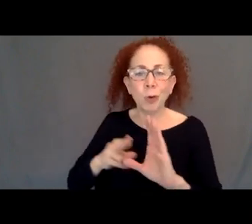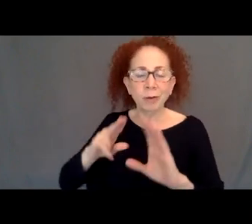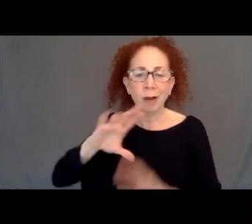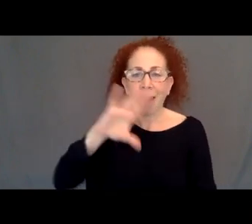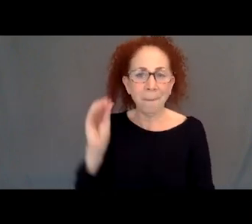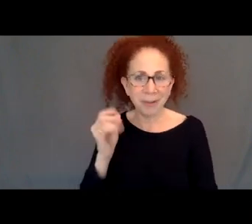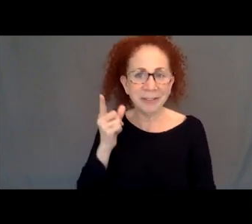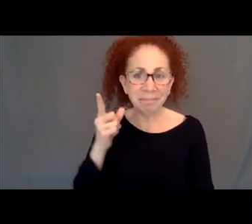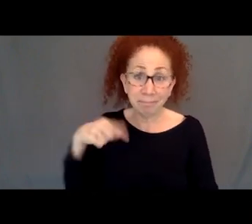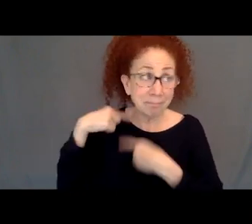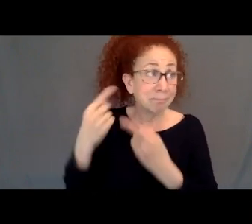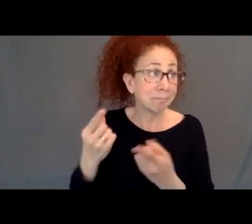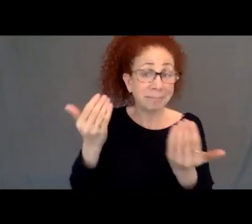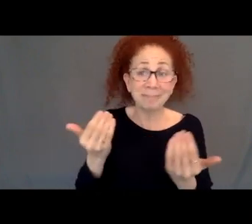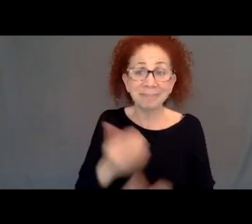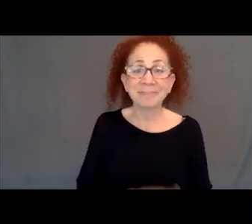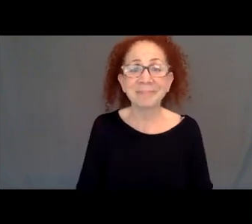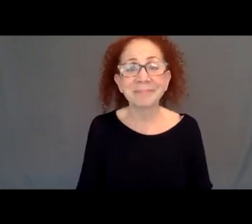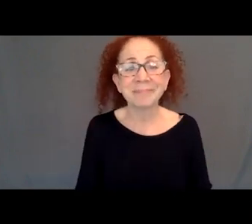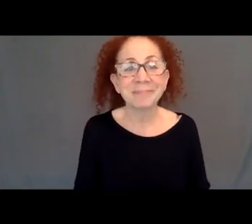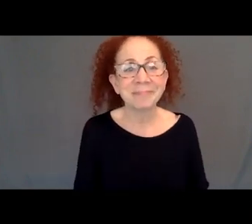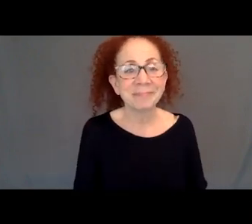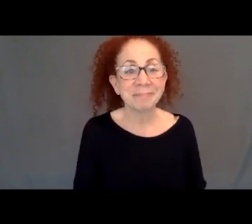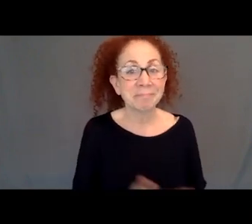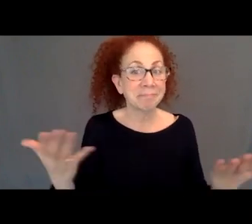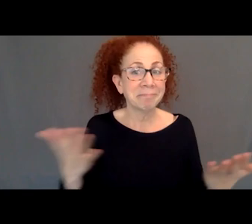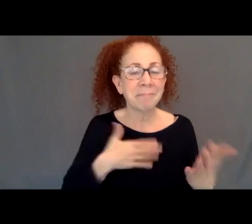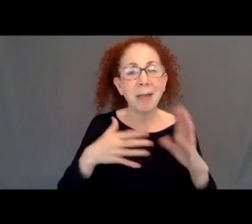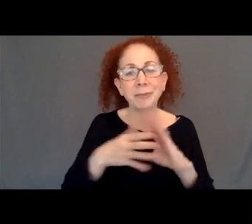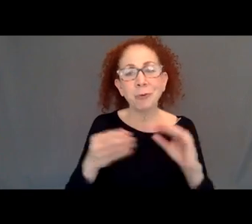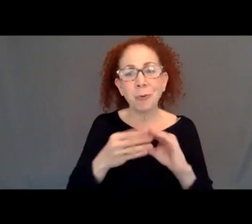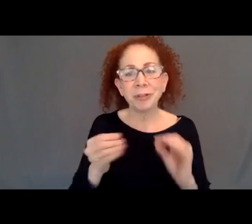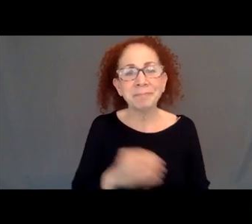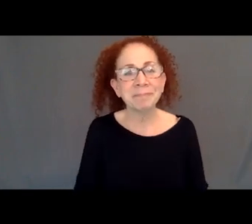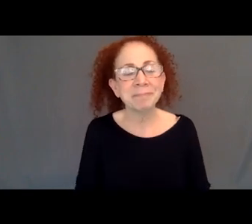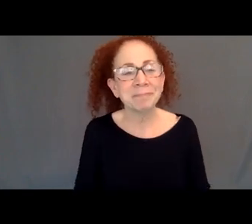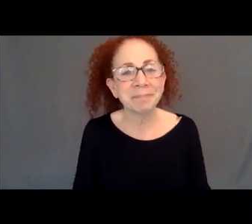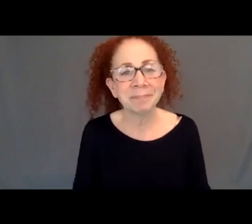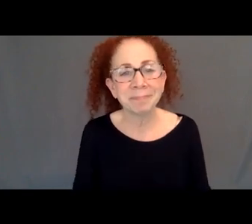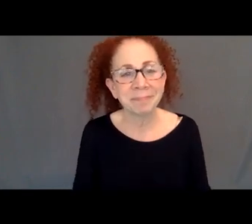company, and here I am today. So that's my journey.